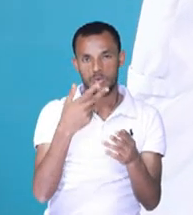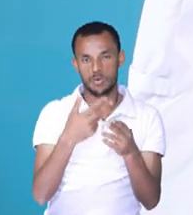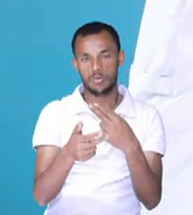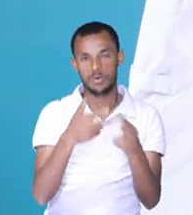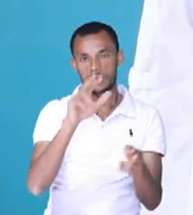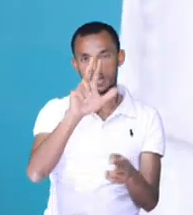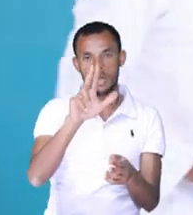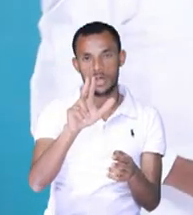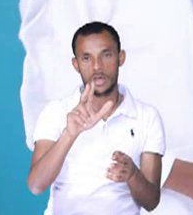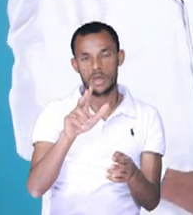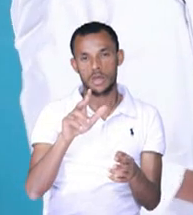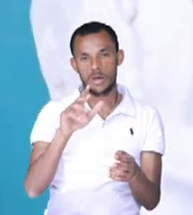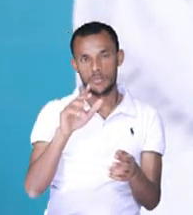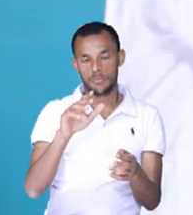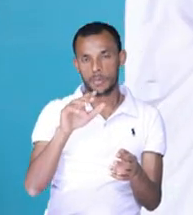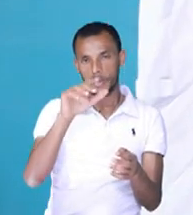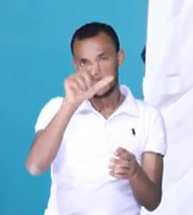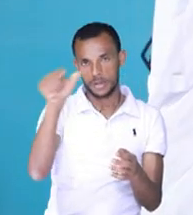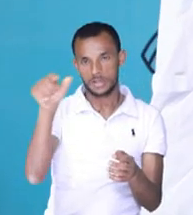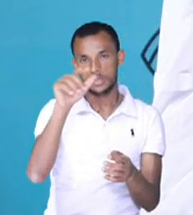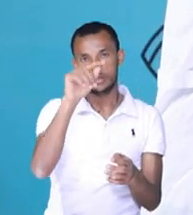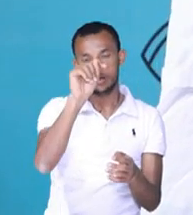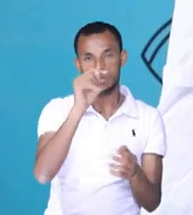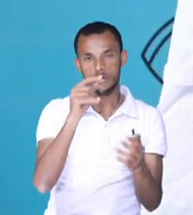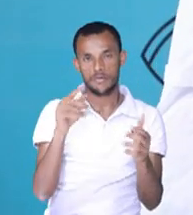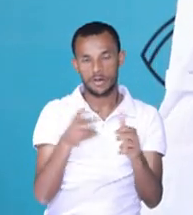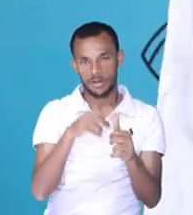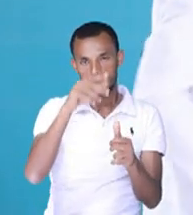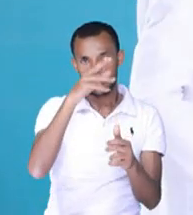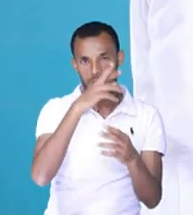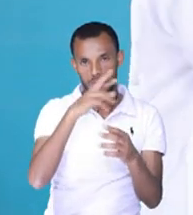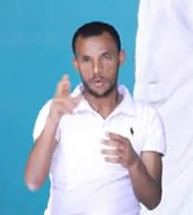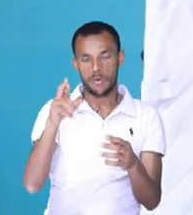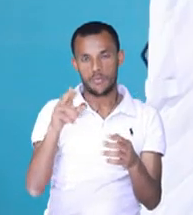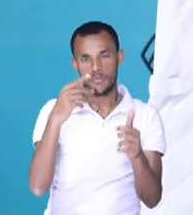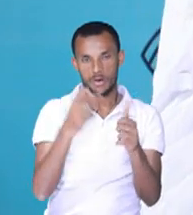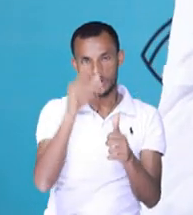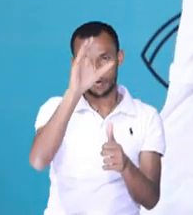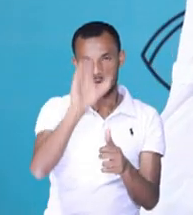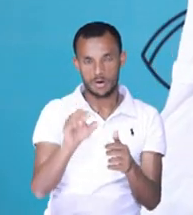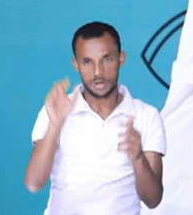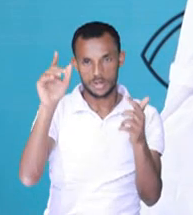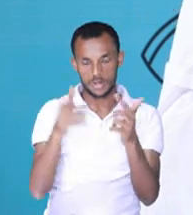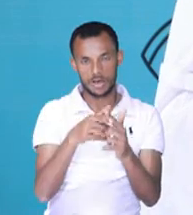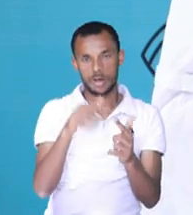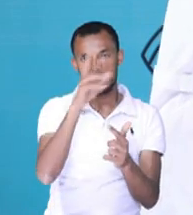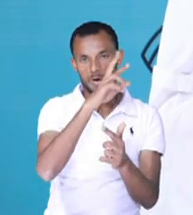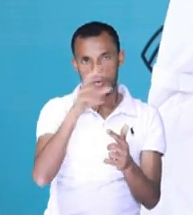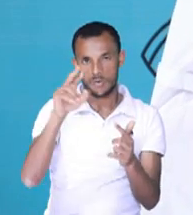2 matrix is transposed, what is that? First row, it will be first column. Second row, it will be second